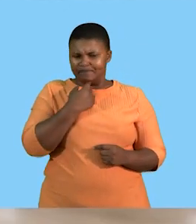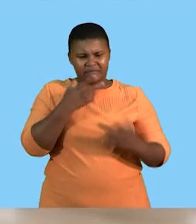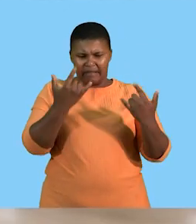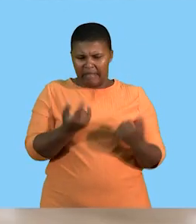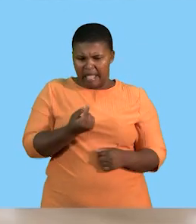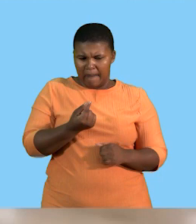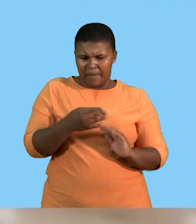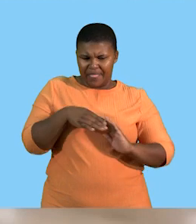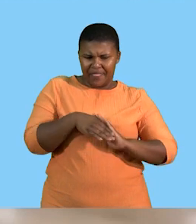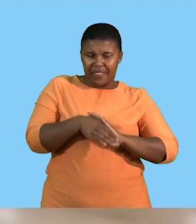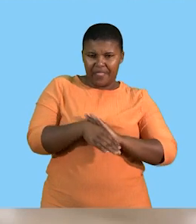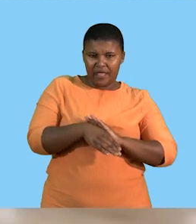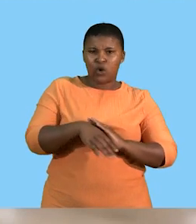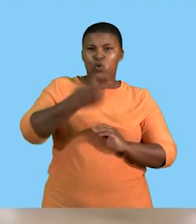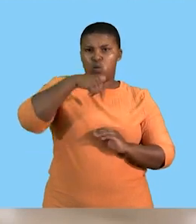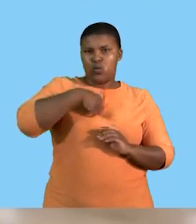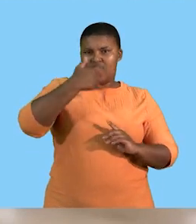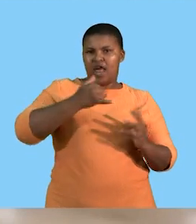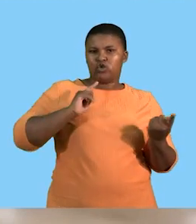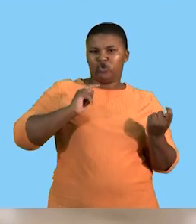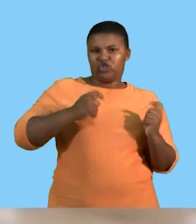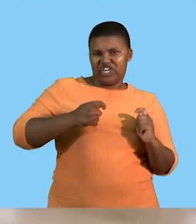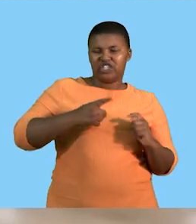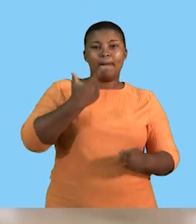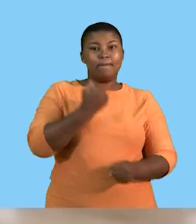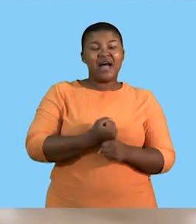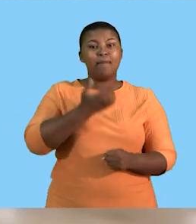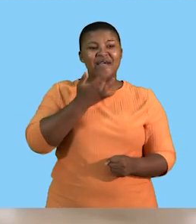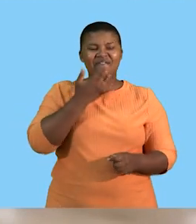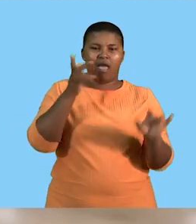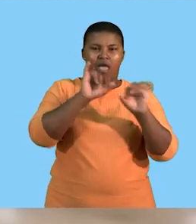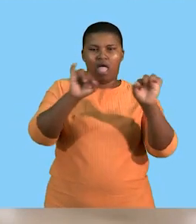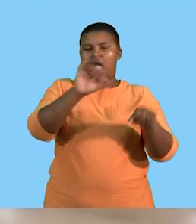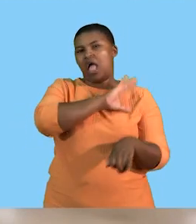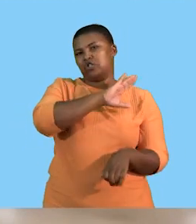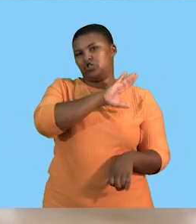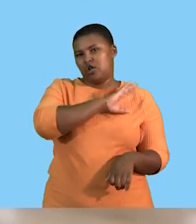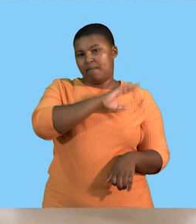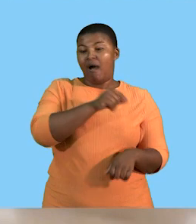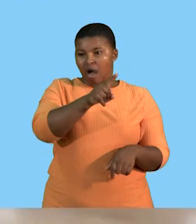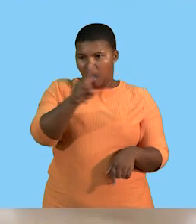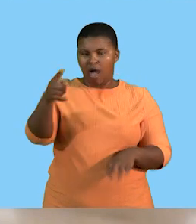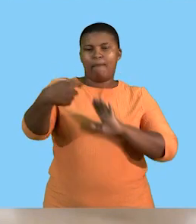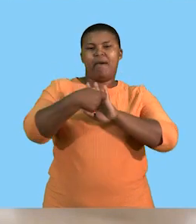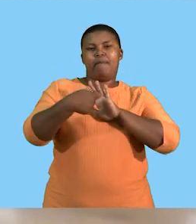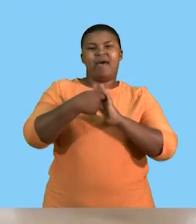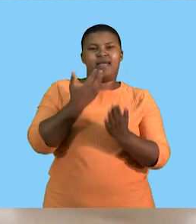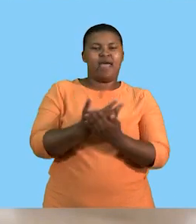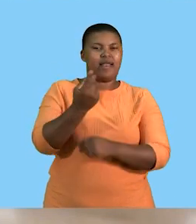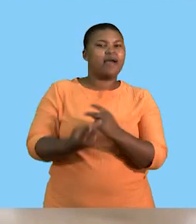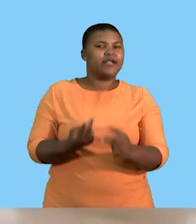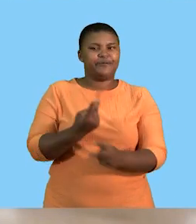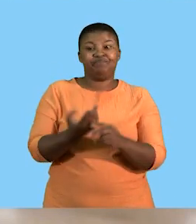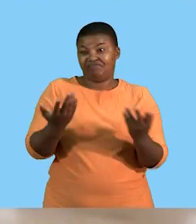the product to the preferences of the consumers so that they would buy our product again.